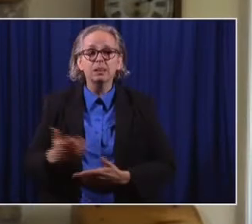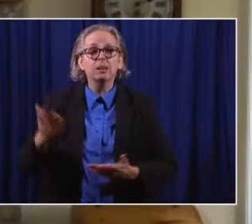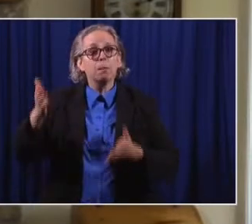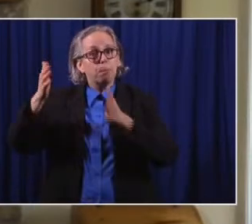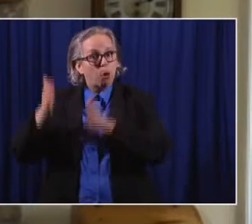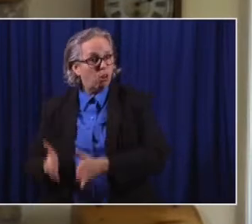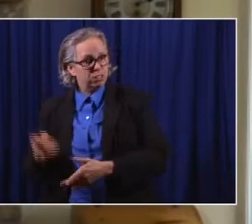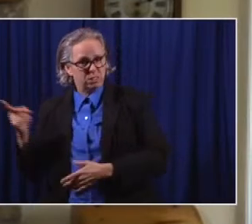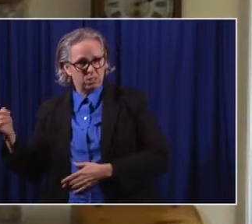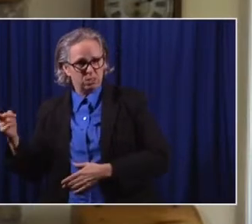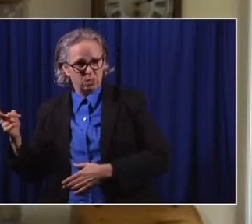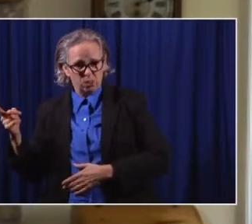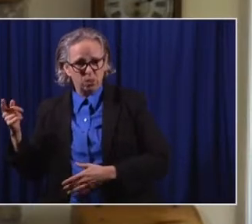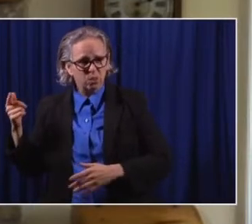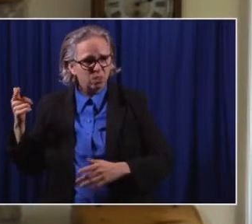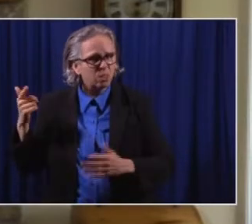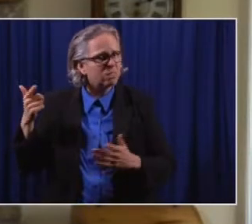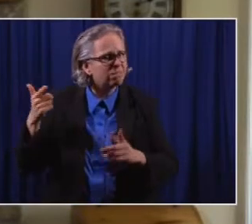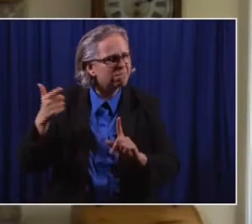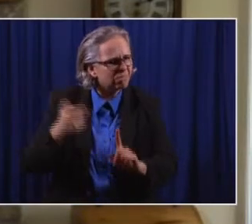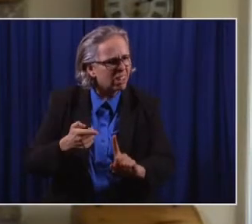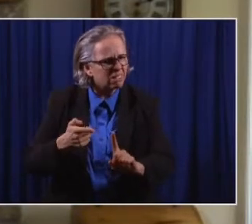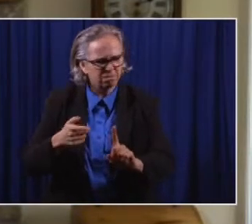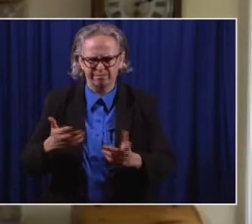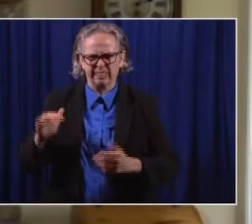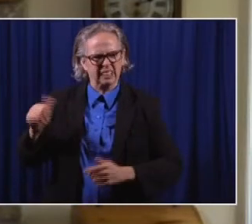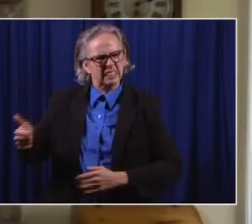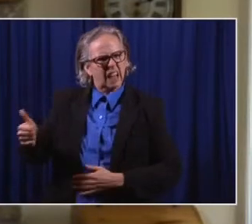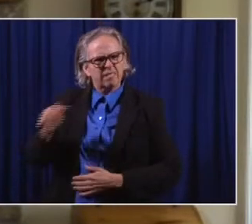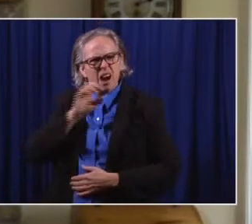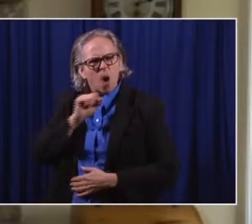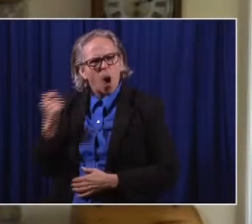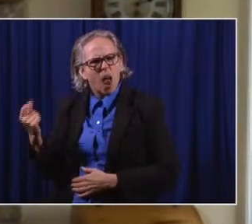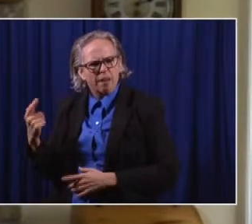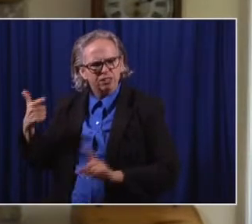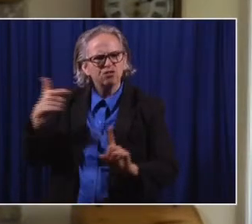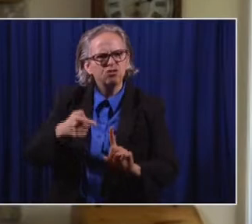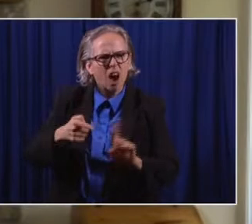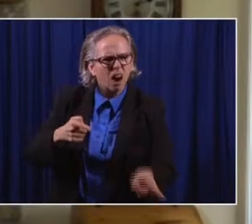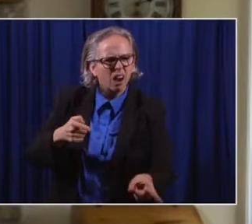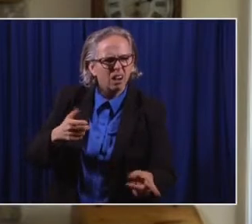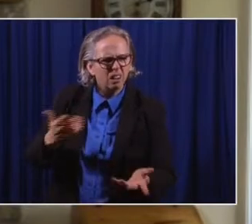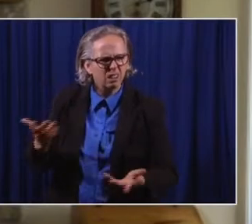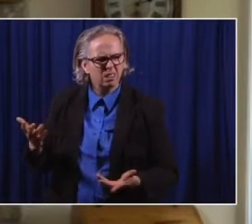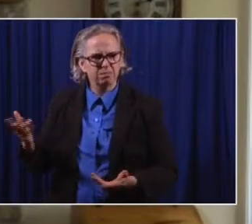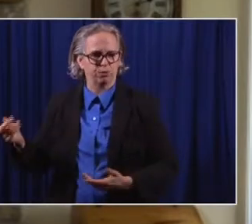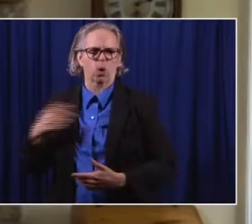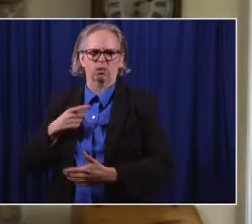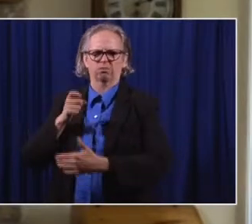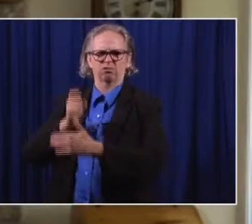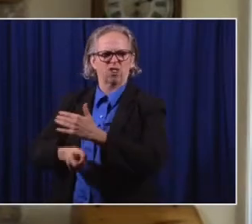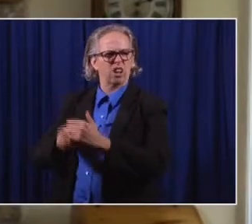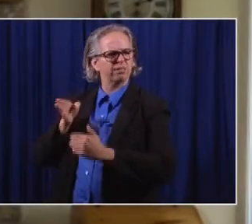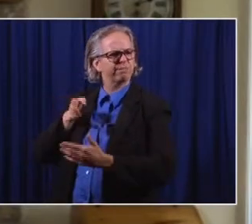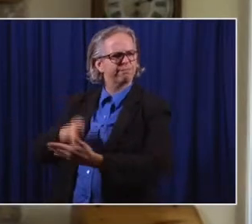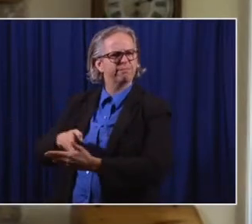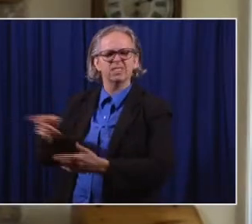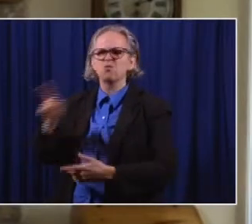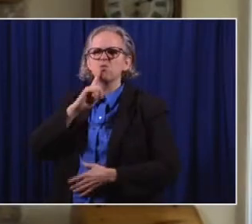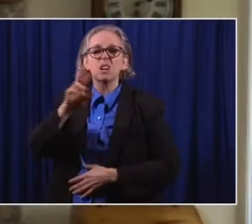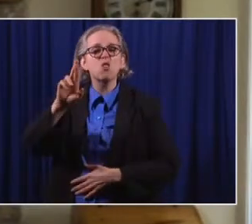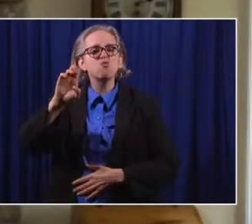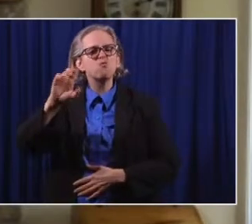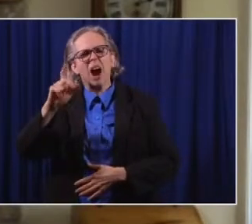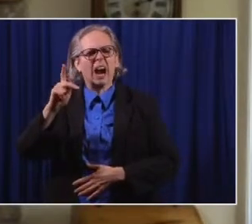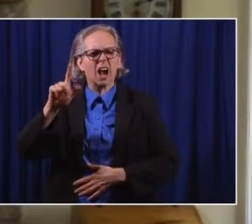years old, now charged with juvenile reckless homicide. Authorities are investigating how the child managed to get the